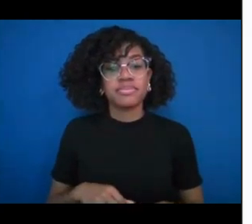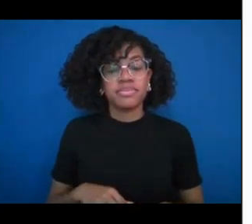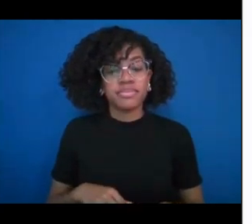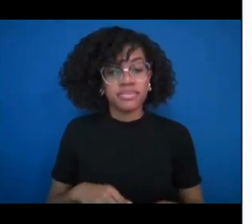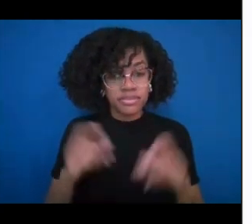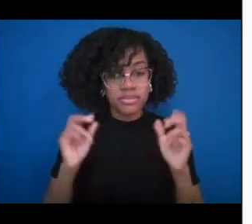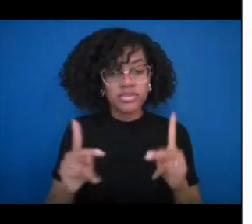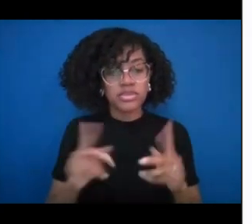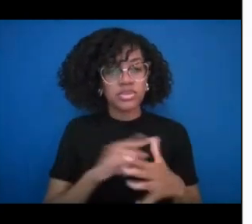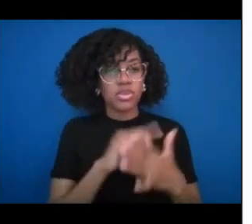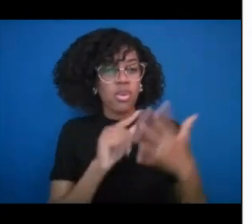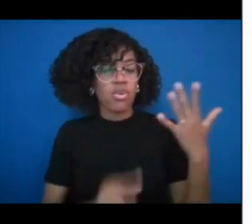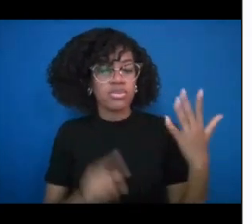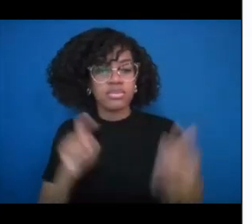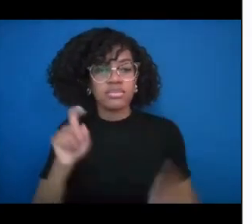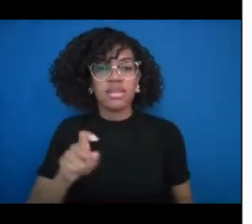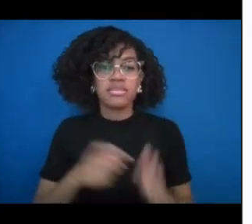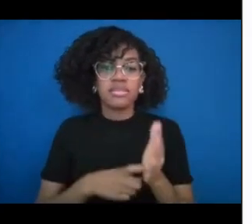are the must-haves.